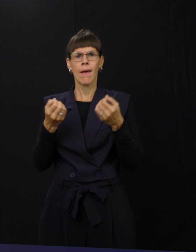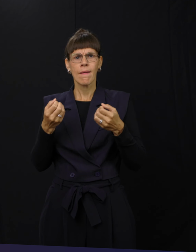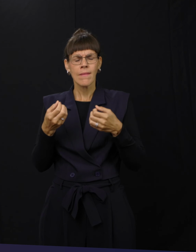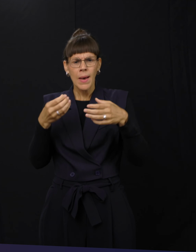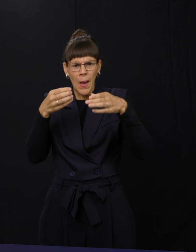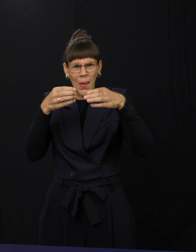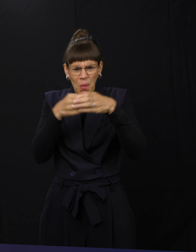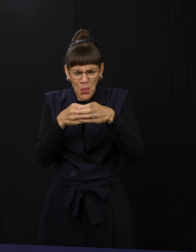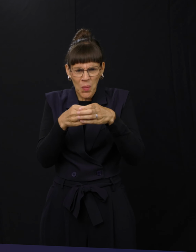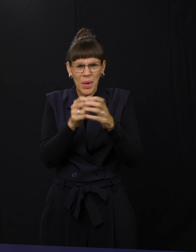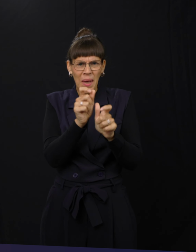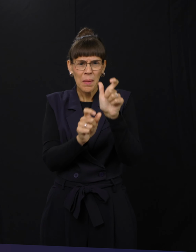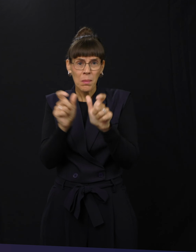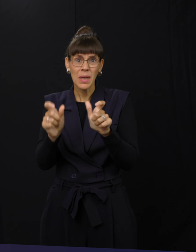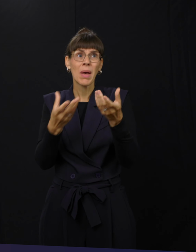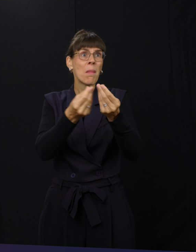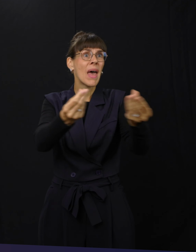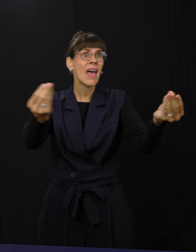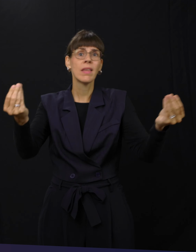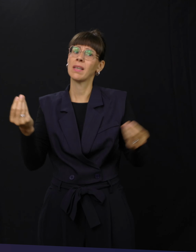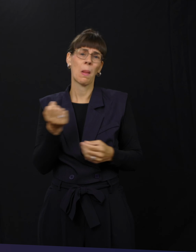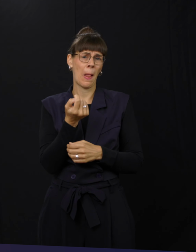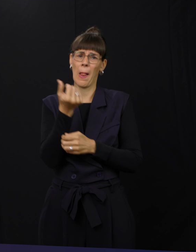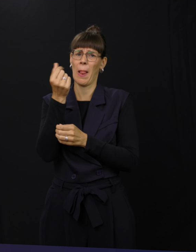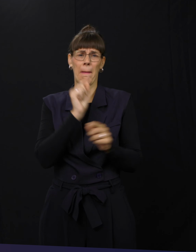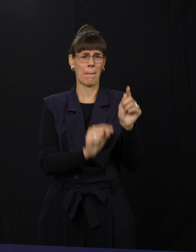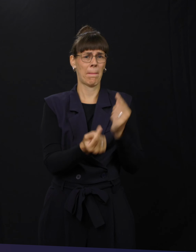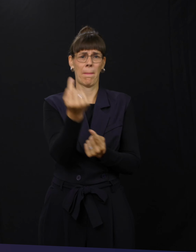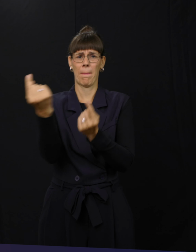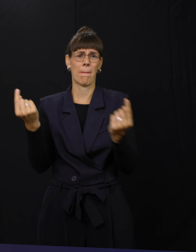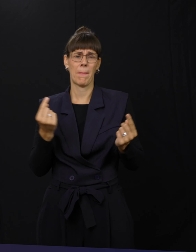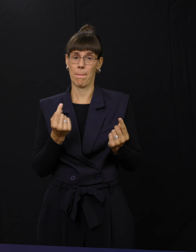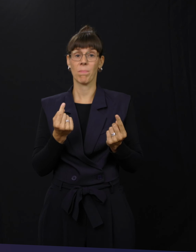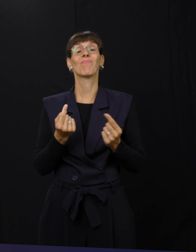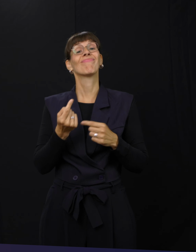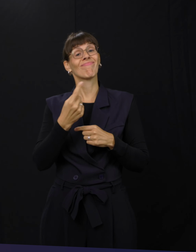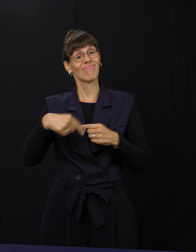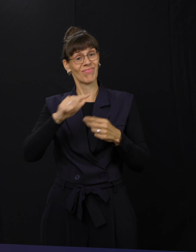groups of people. So it's a rare condition. Our